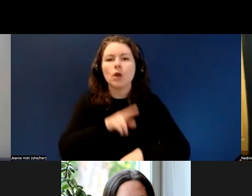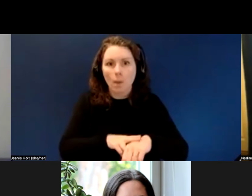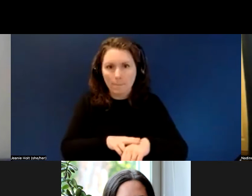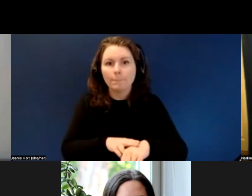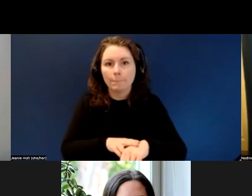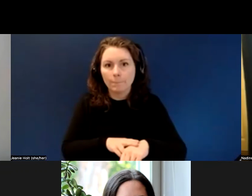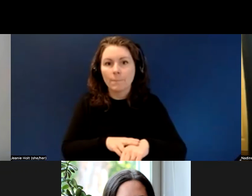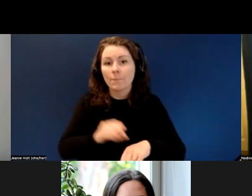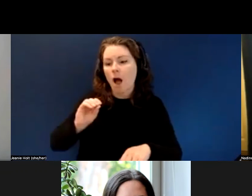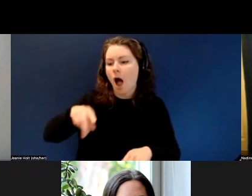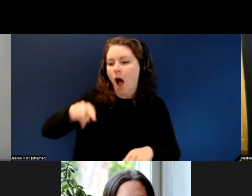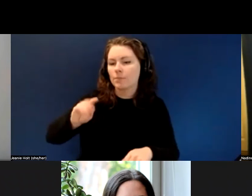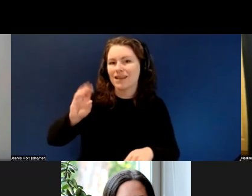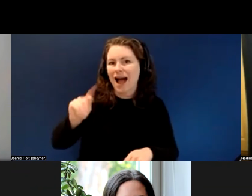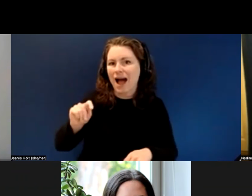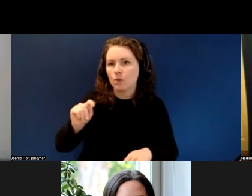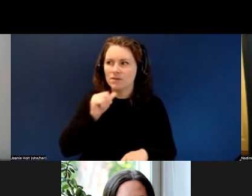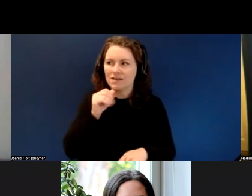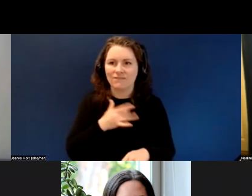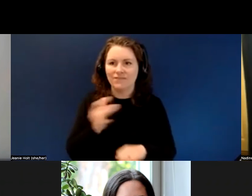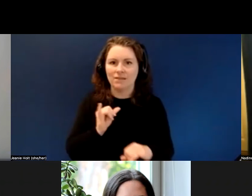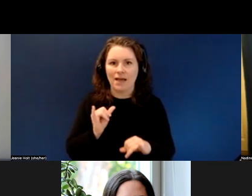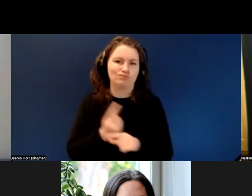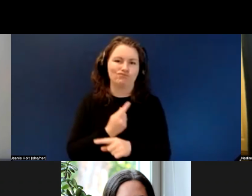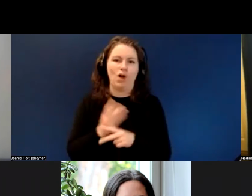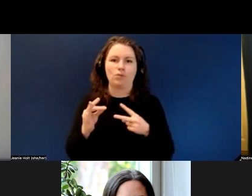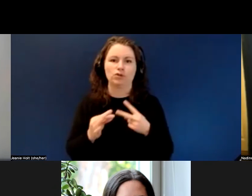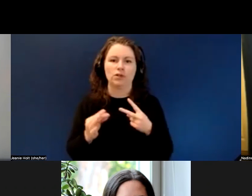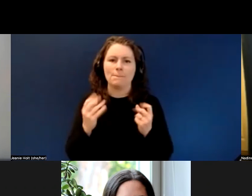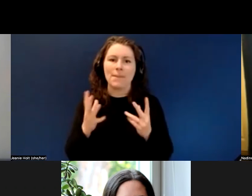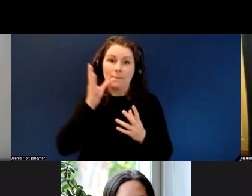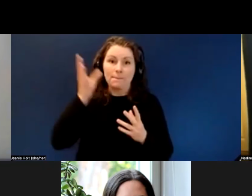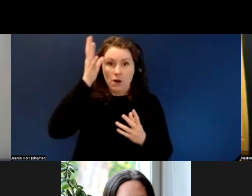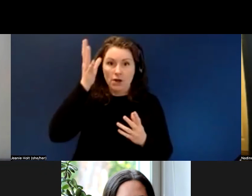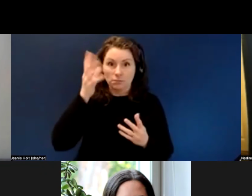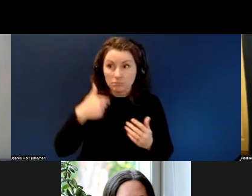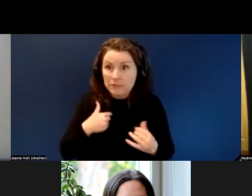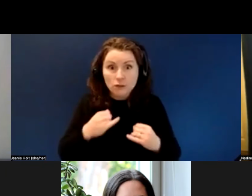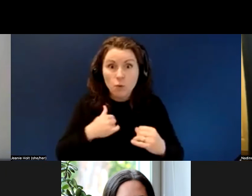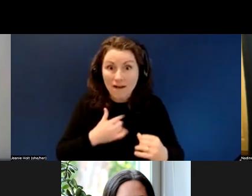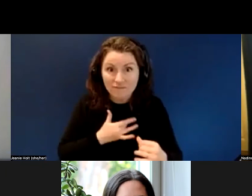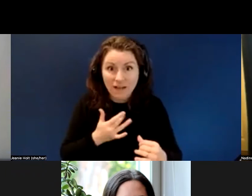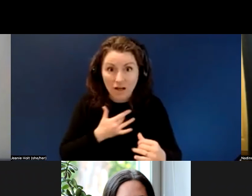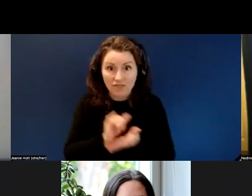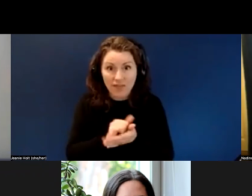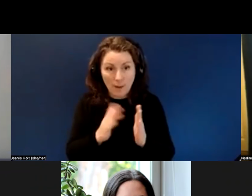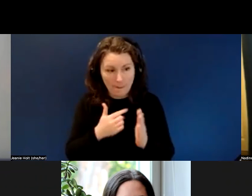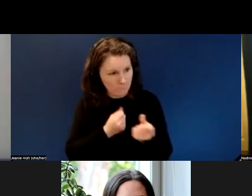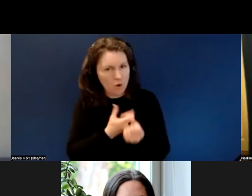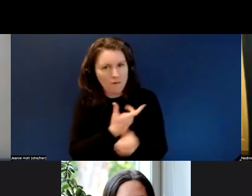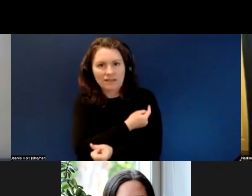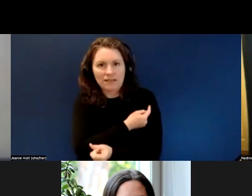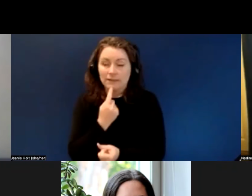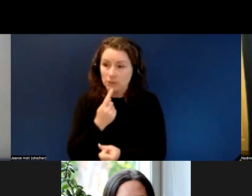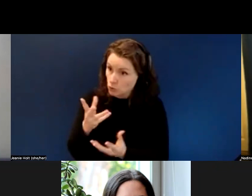that opting out doesn't feel like an option. I think so many parents are presented, and I even felt that way as a pro-vaccine parent. People sort of said, well, are you going to